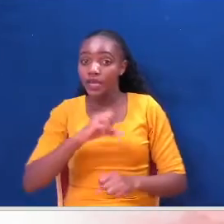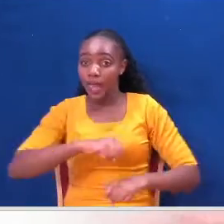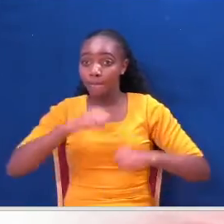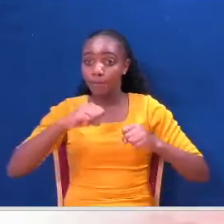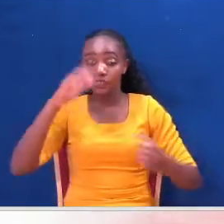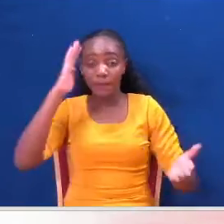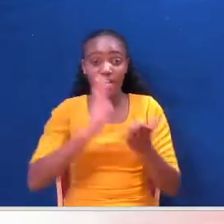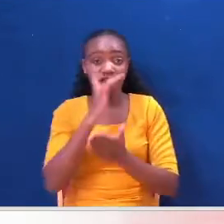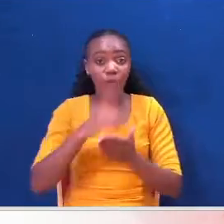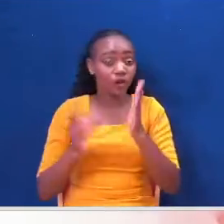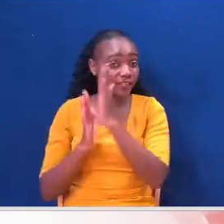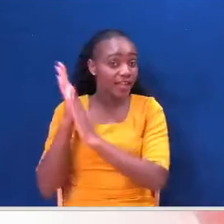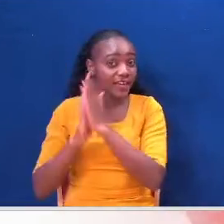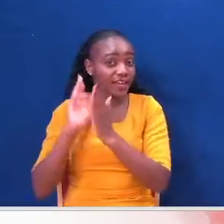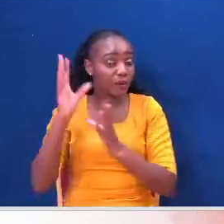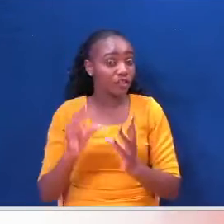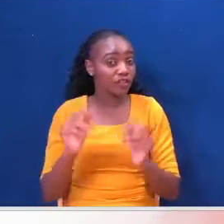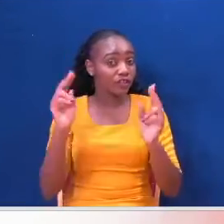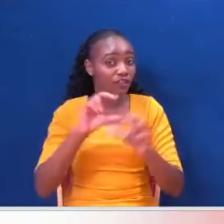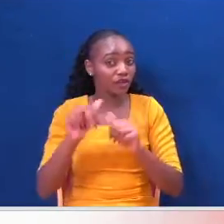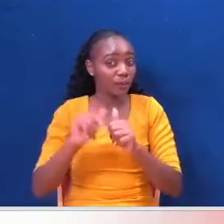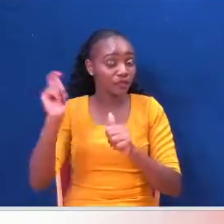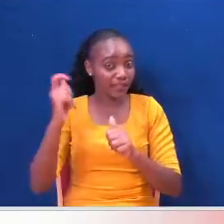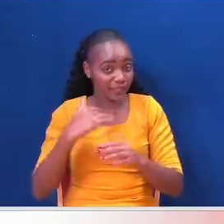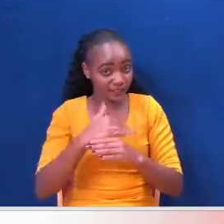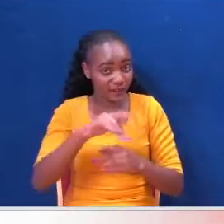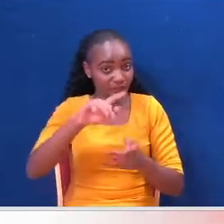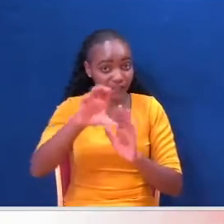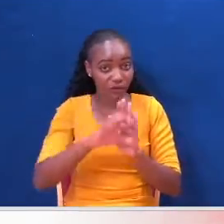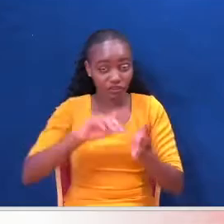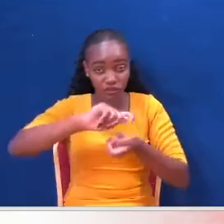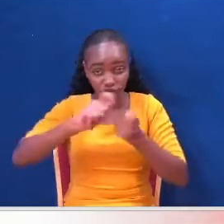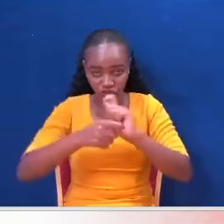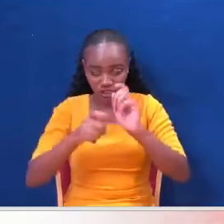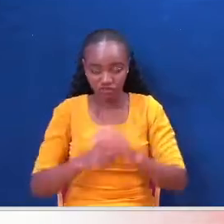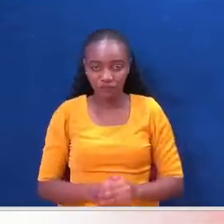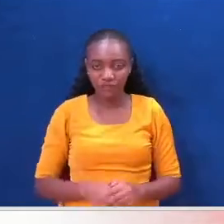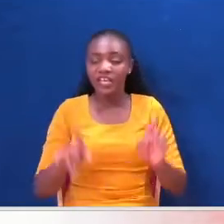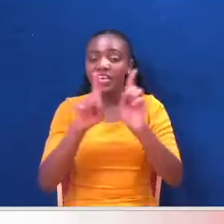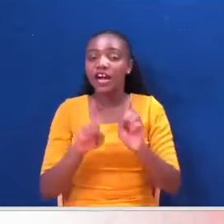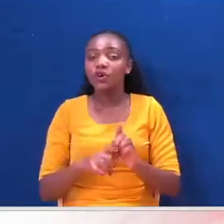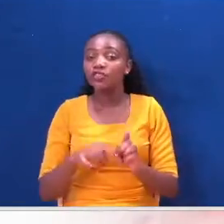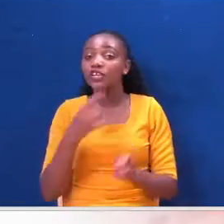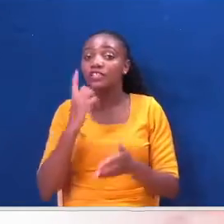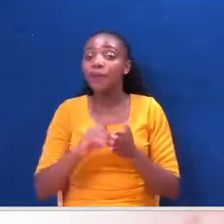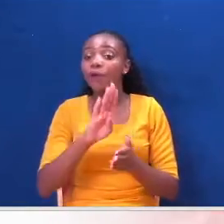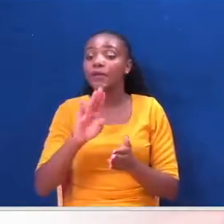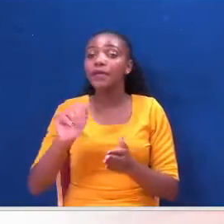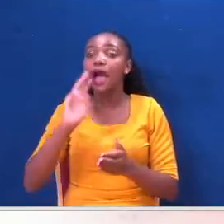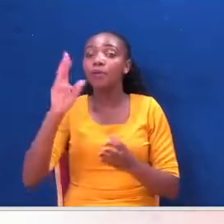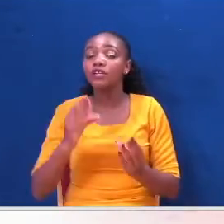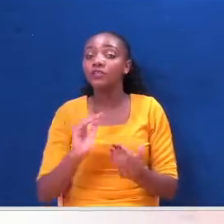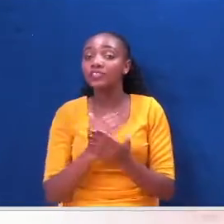was suspended will address the issue of Kenyans after the constitutional reforms. He reiterated that BBI will solve most